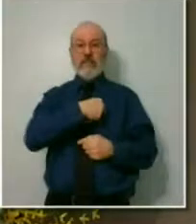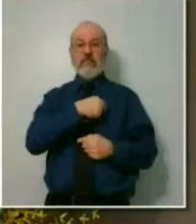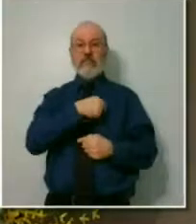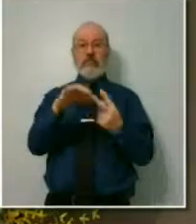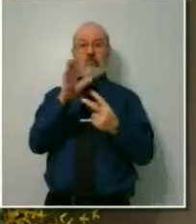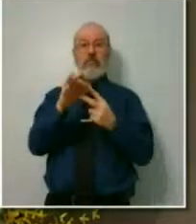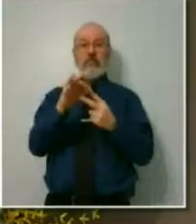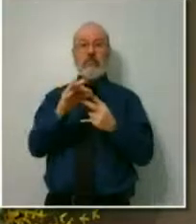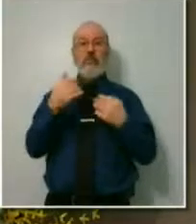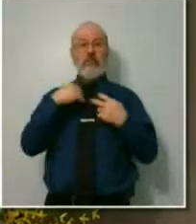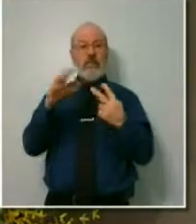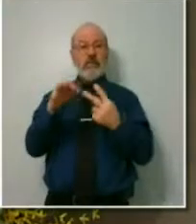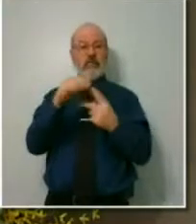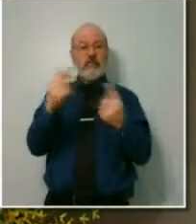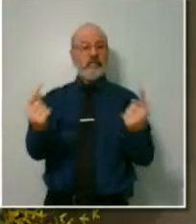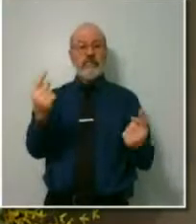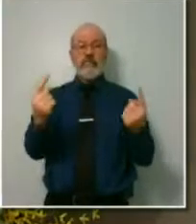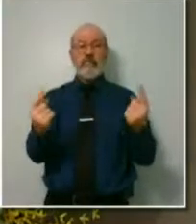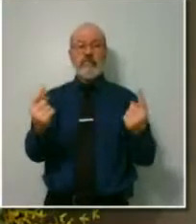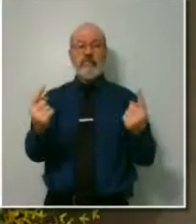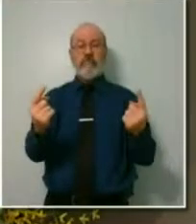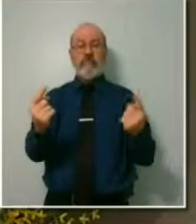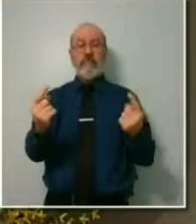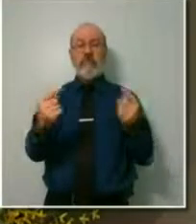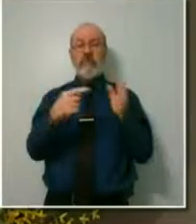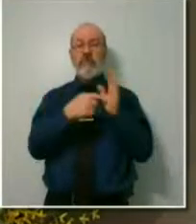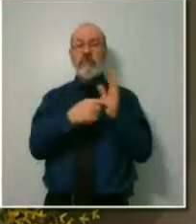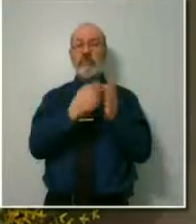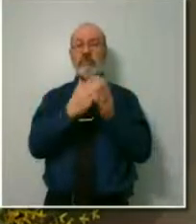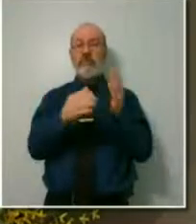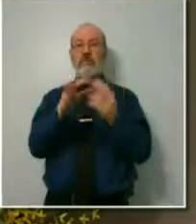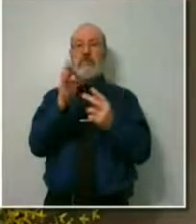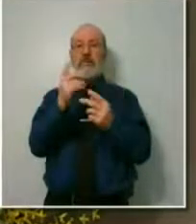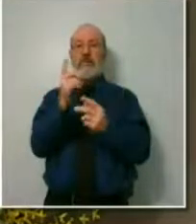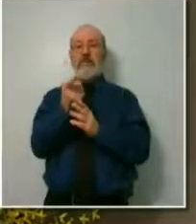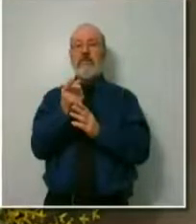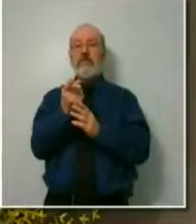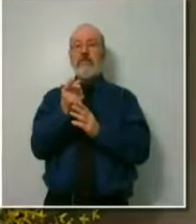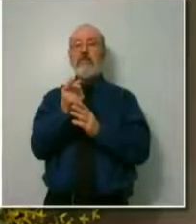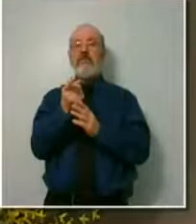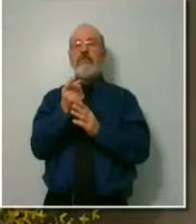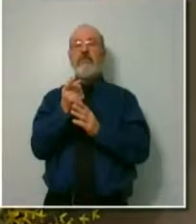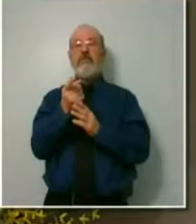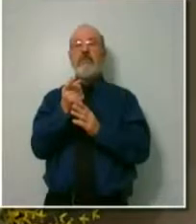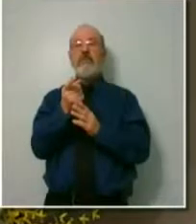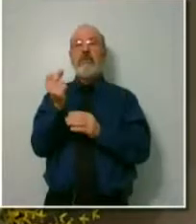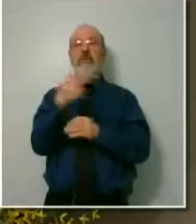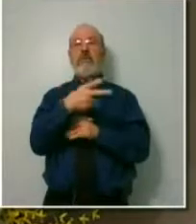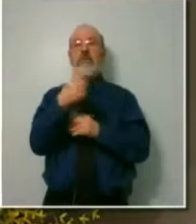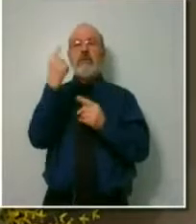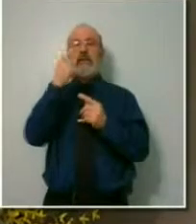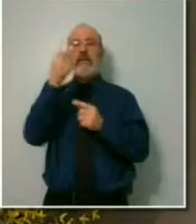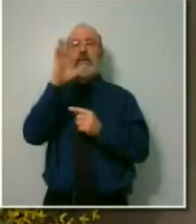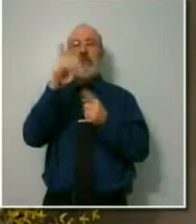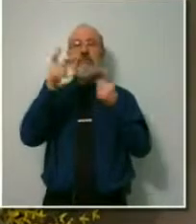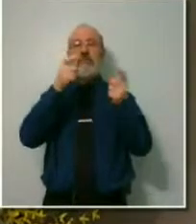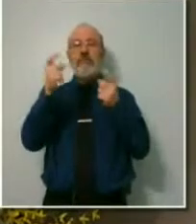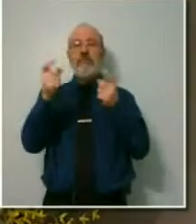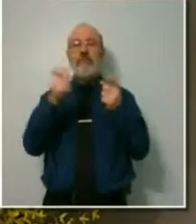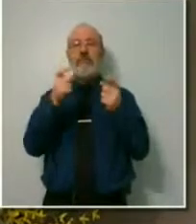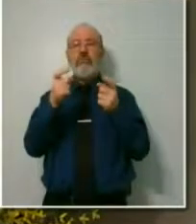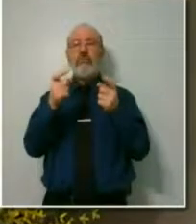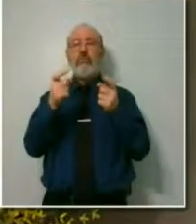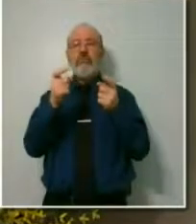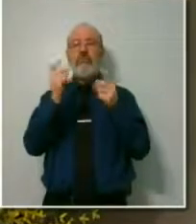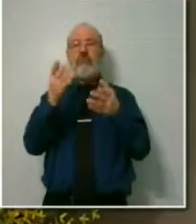choice, and I'll get to some of those choices in just a moment. But going back to the thought that God is in control, let me just give you a couple of